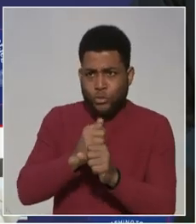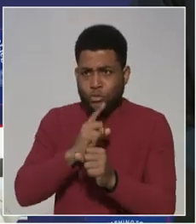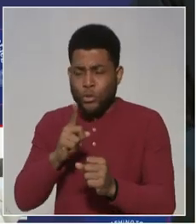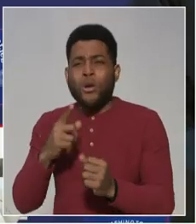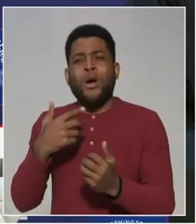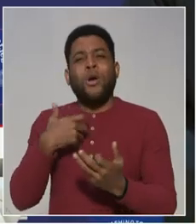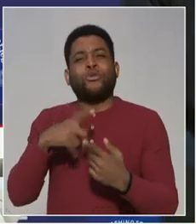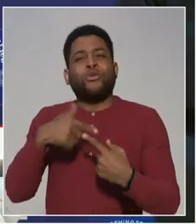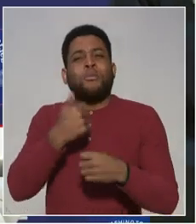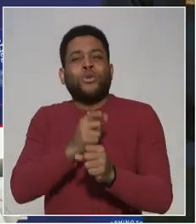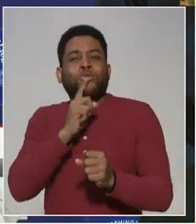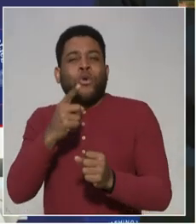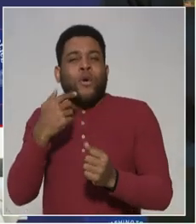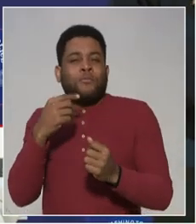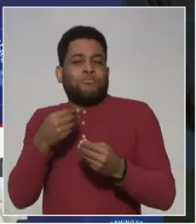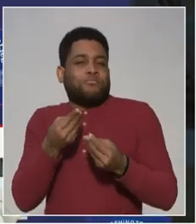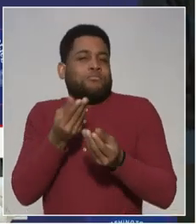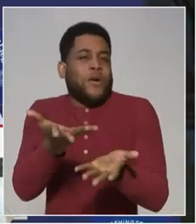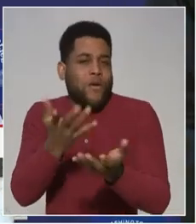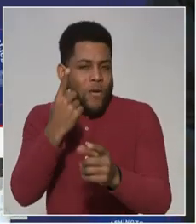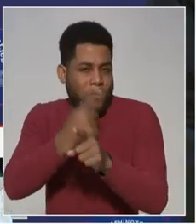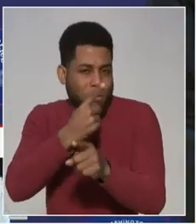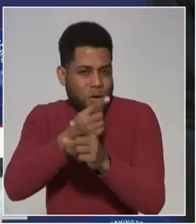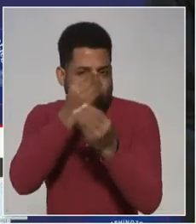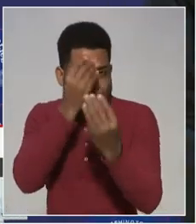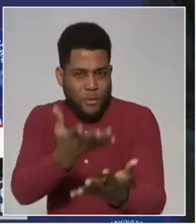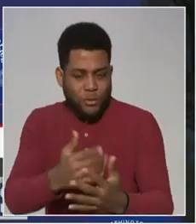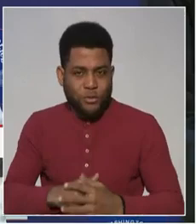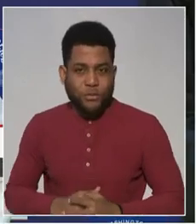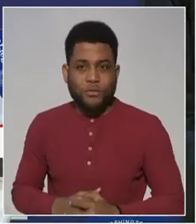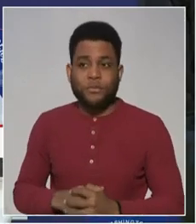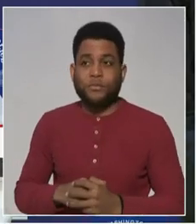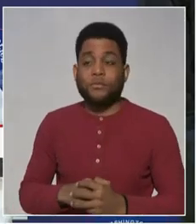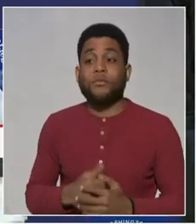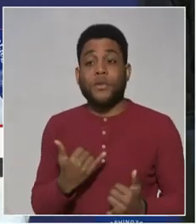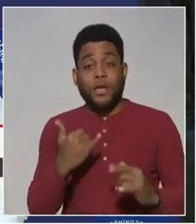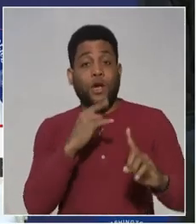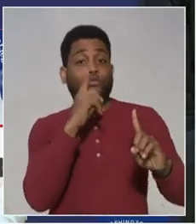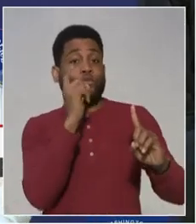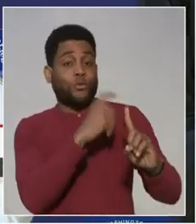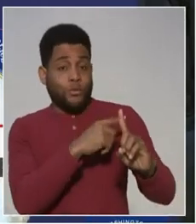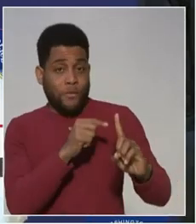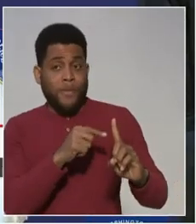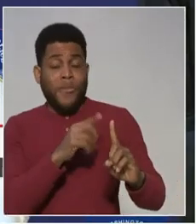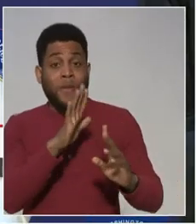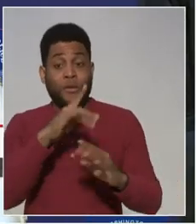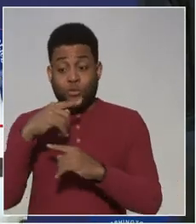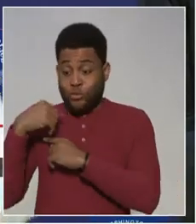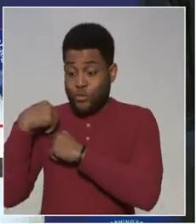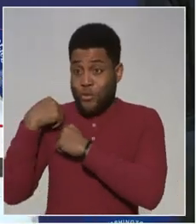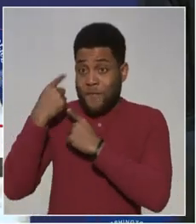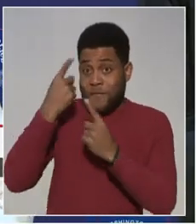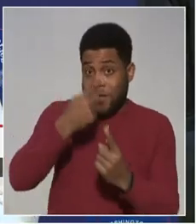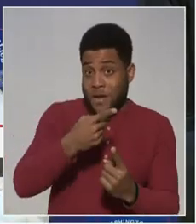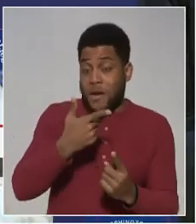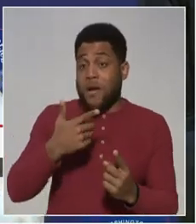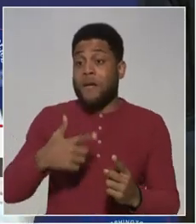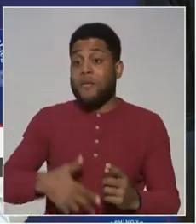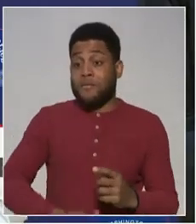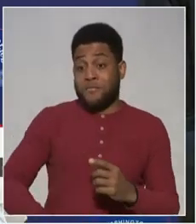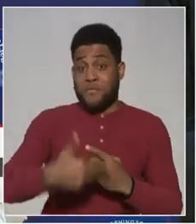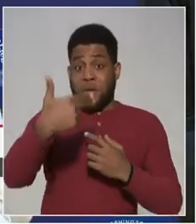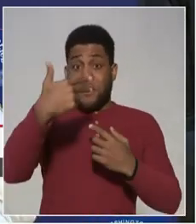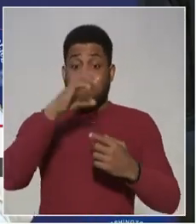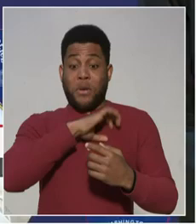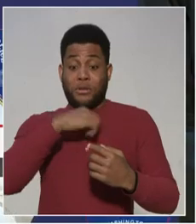But in the hours since then, in particular, has he been shooting throughout the day, and how would you sort of describe those shots?